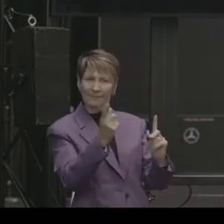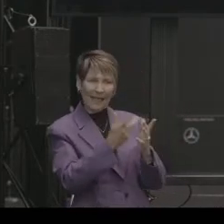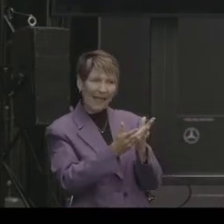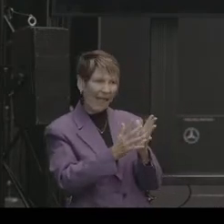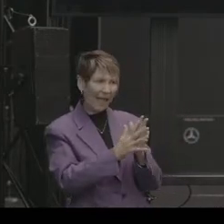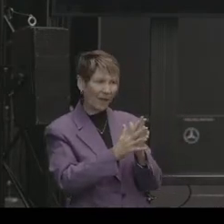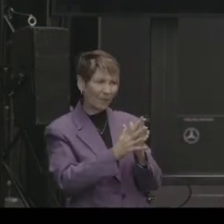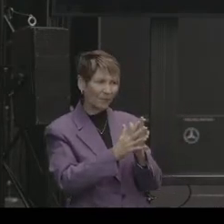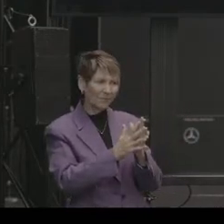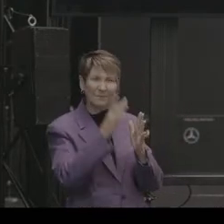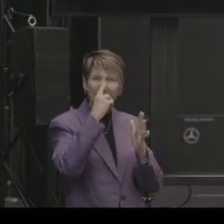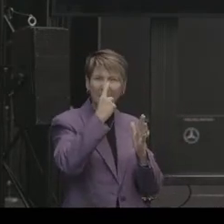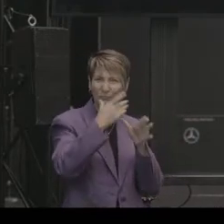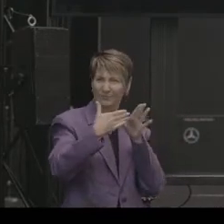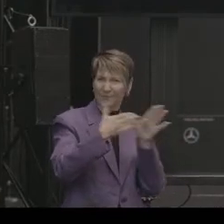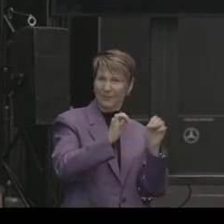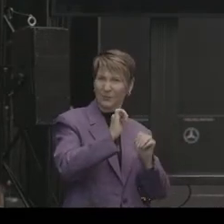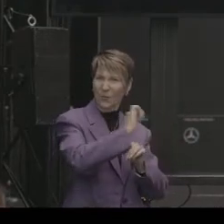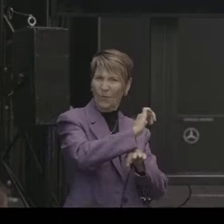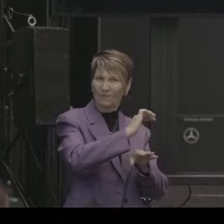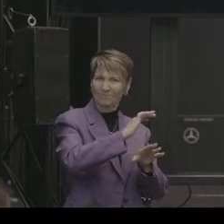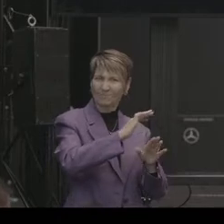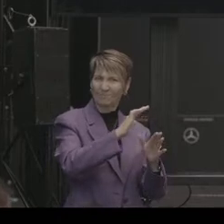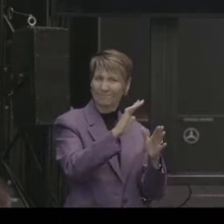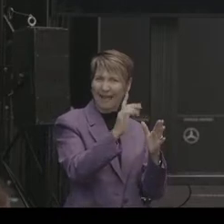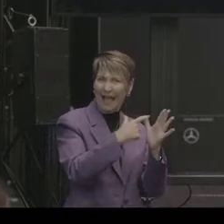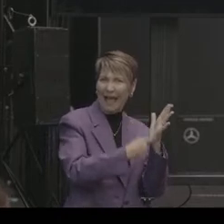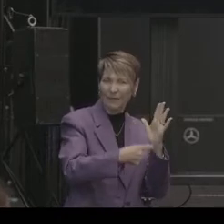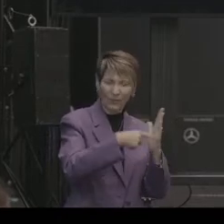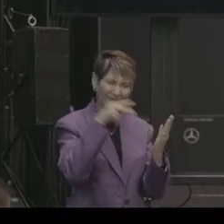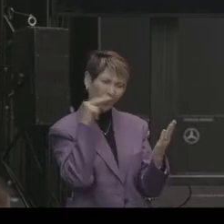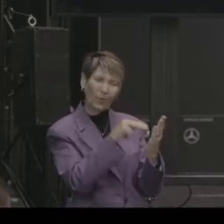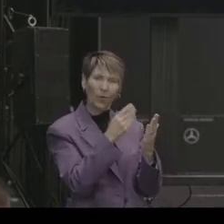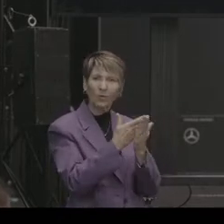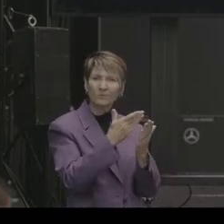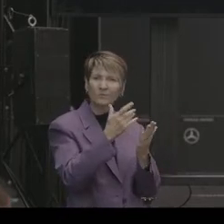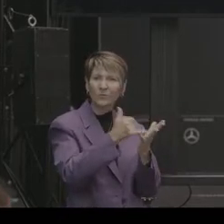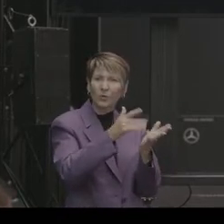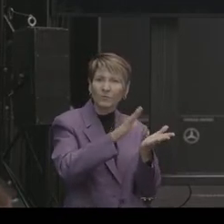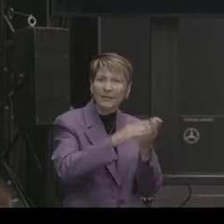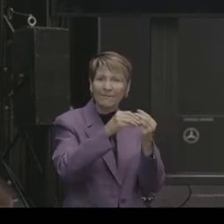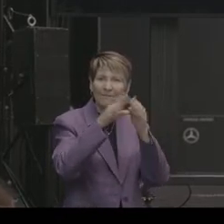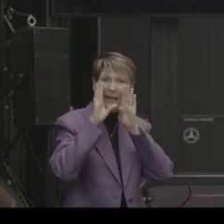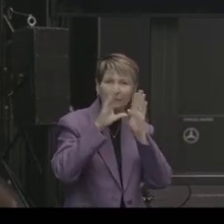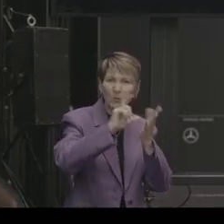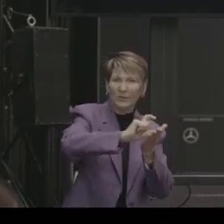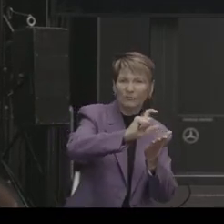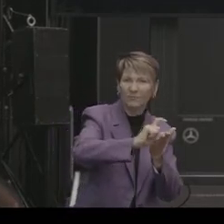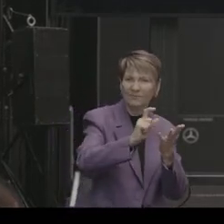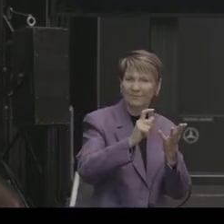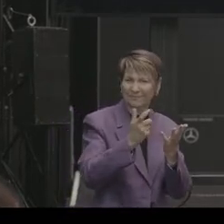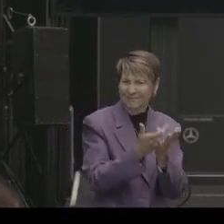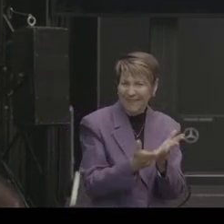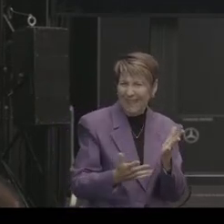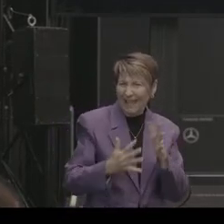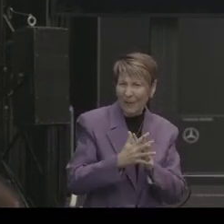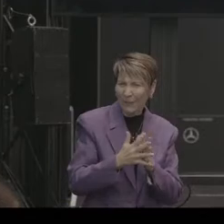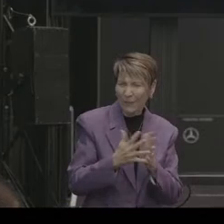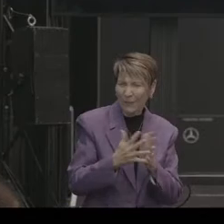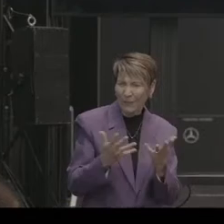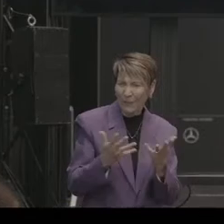how people responded to your work when they saw it on social media? Like, how did they champion you? It's kind